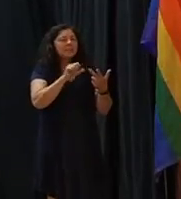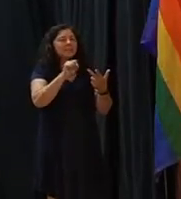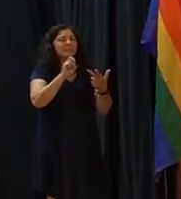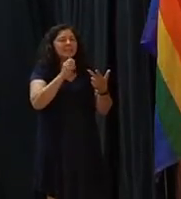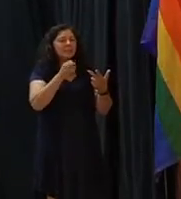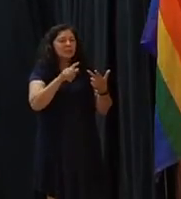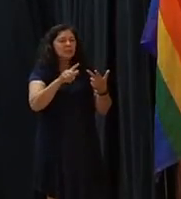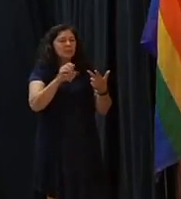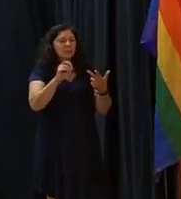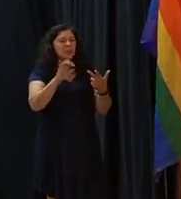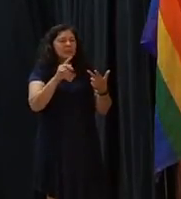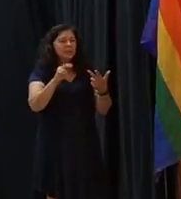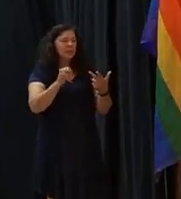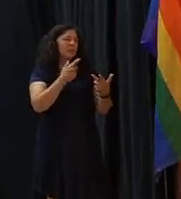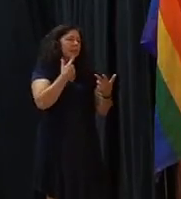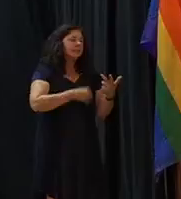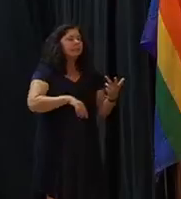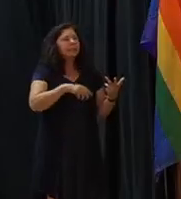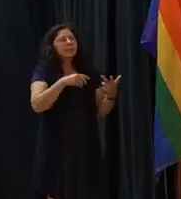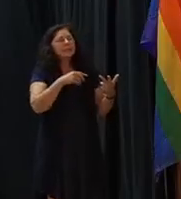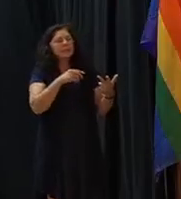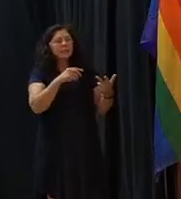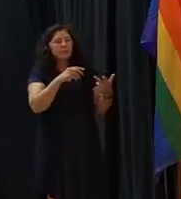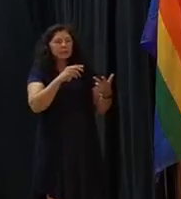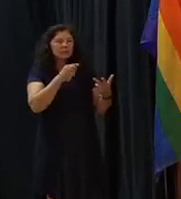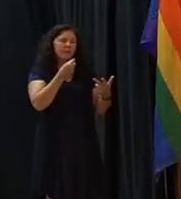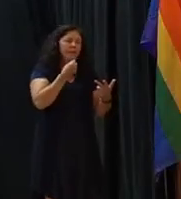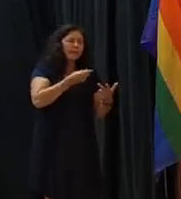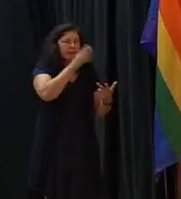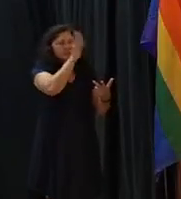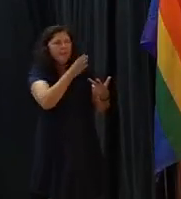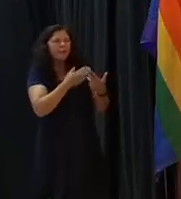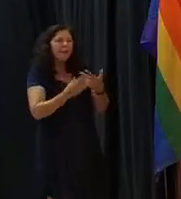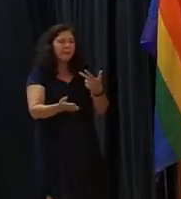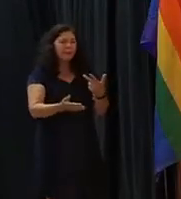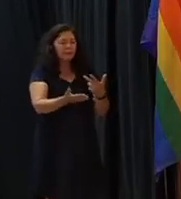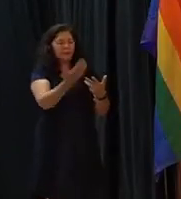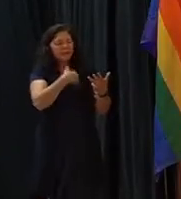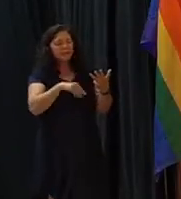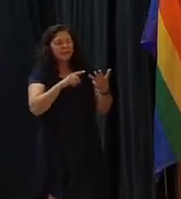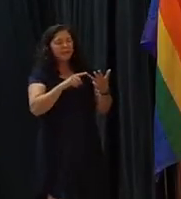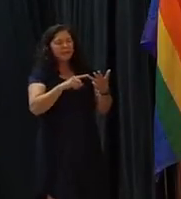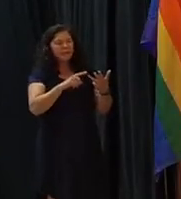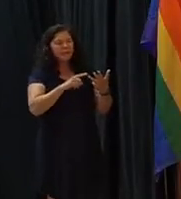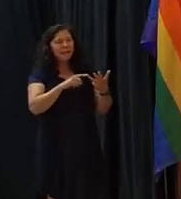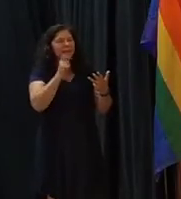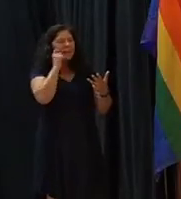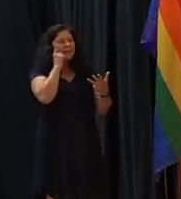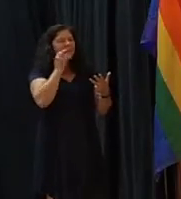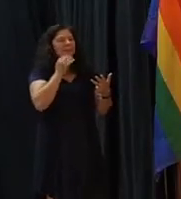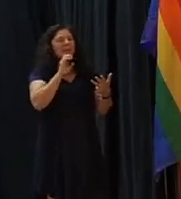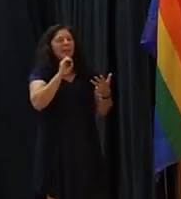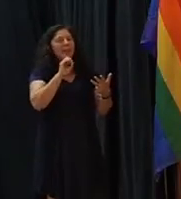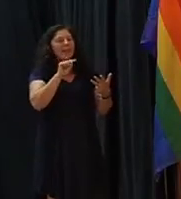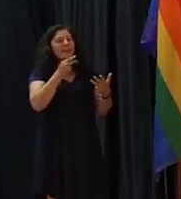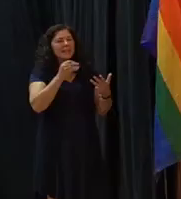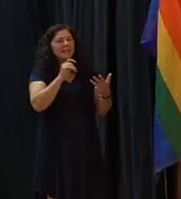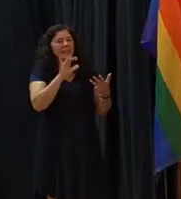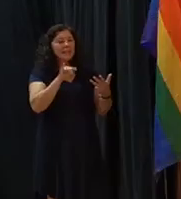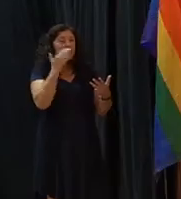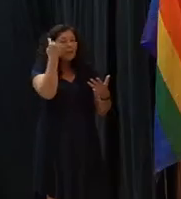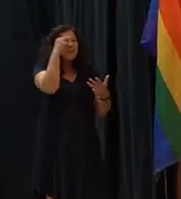you're a lesbian, if you're a bisexual, if you're straight or something. The next one is ethnicity. Because Mexico is